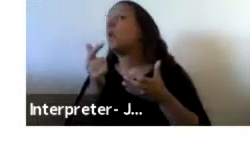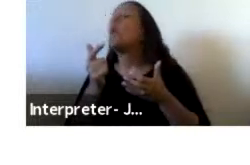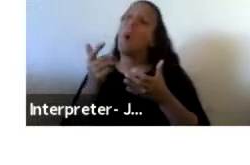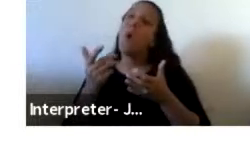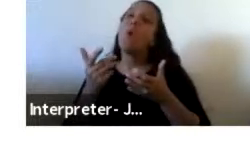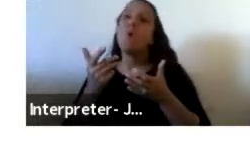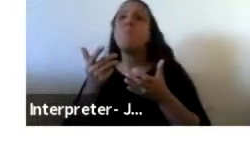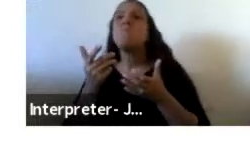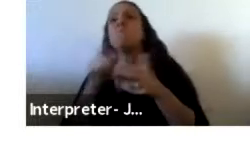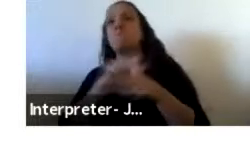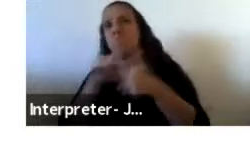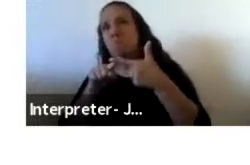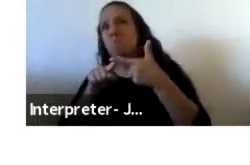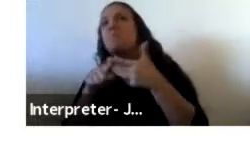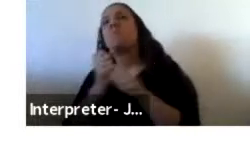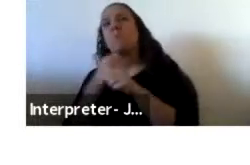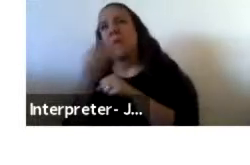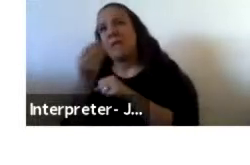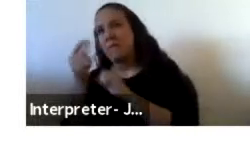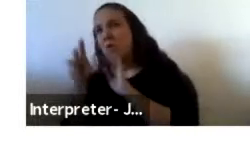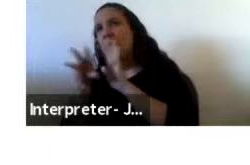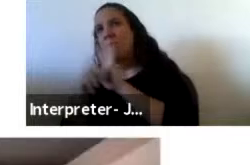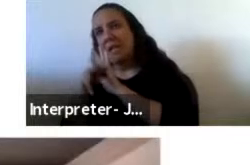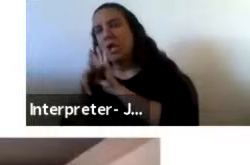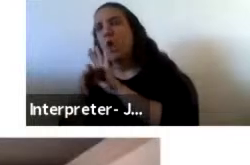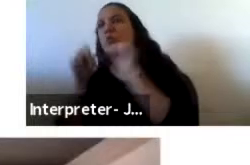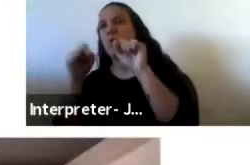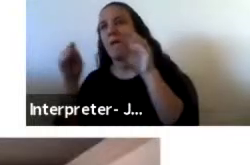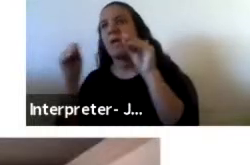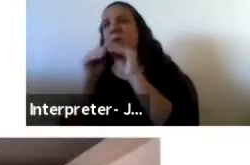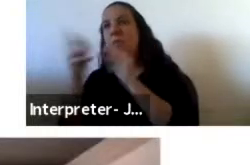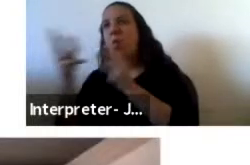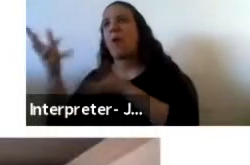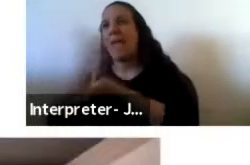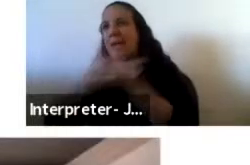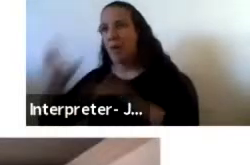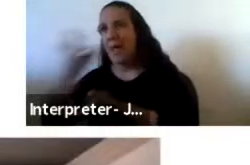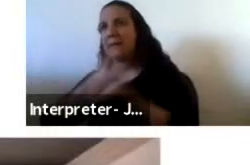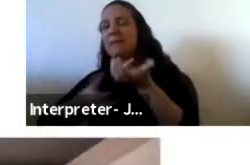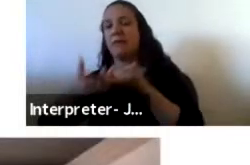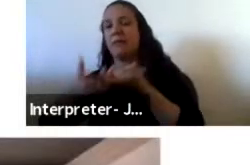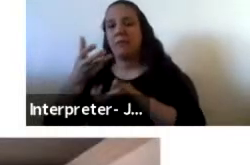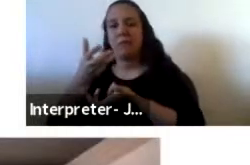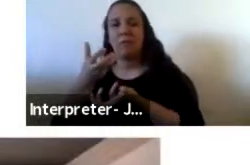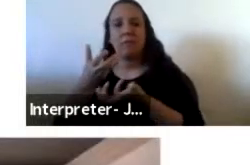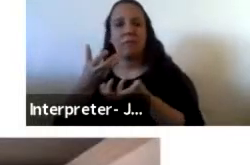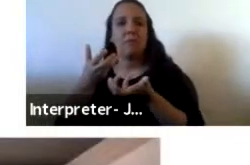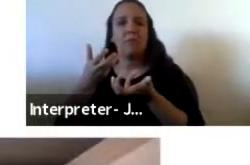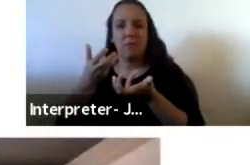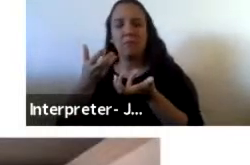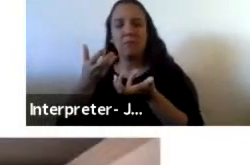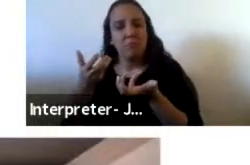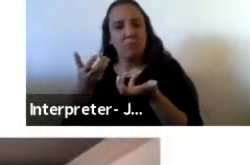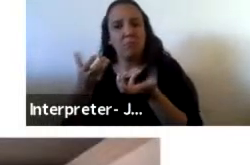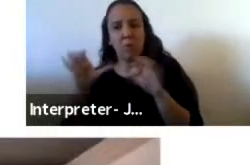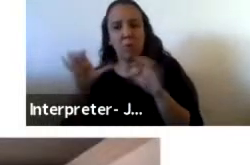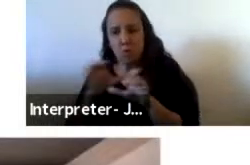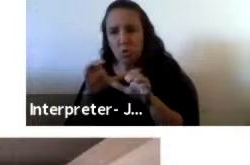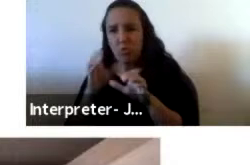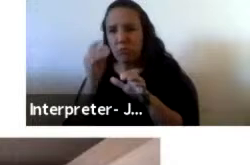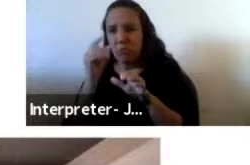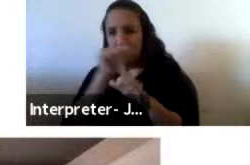videos. We're going to do a couple of things to be more interactive. So you give yourself that permission, because then what you see here,